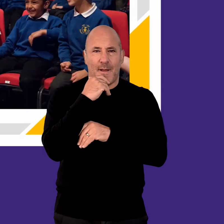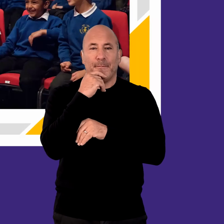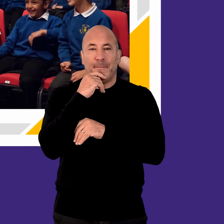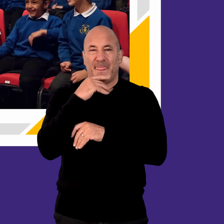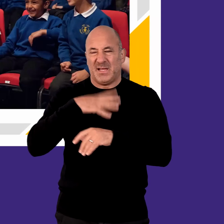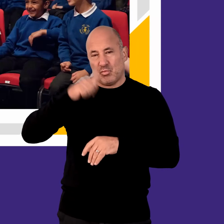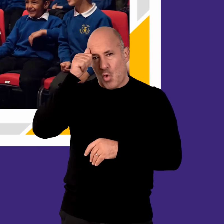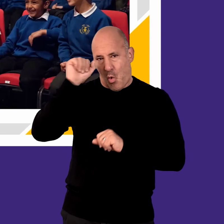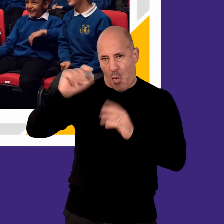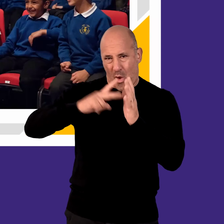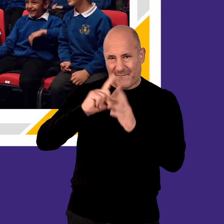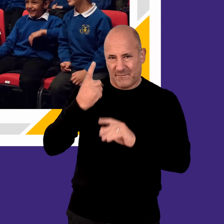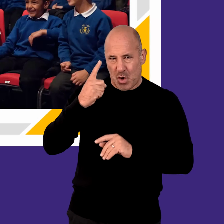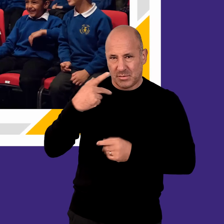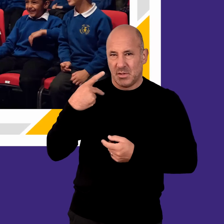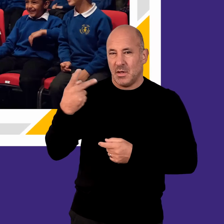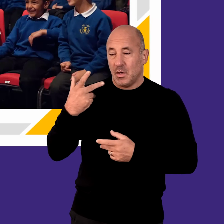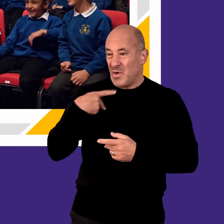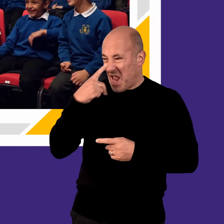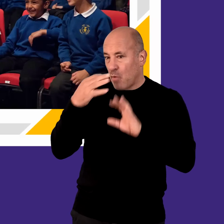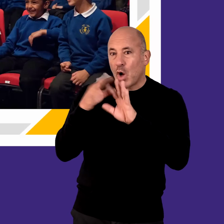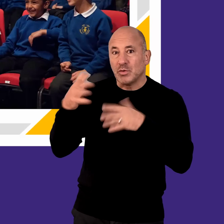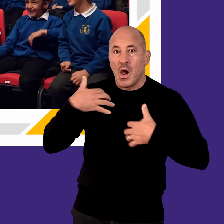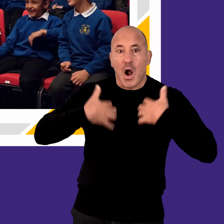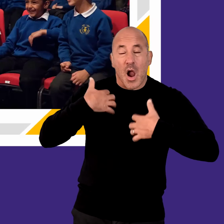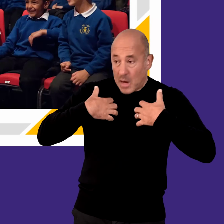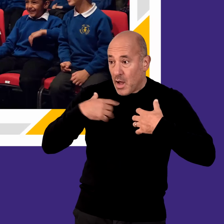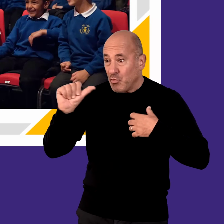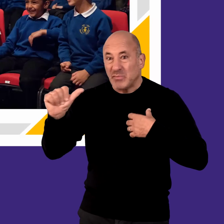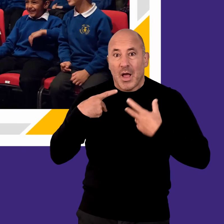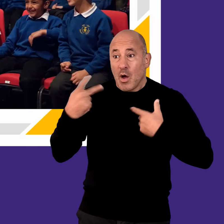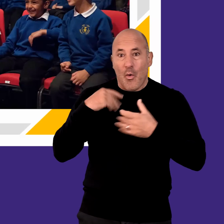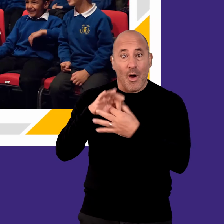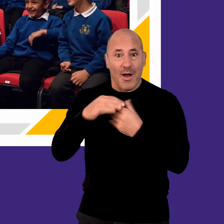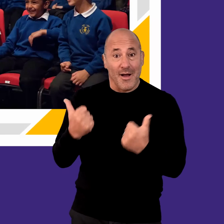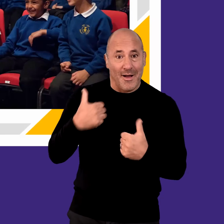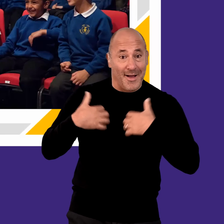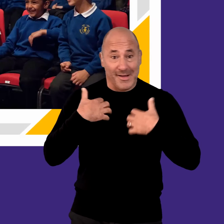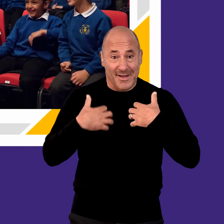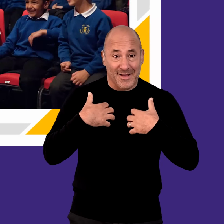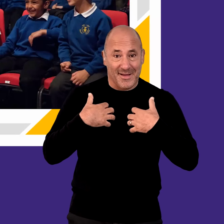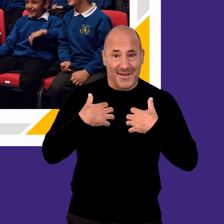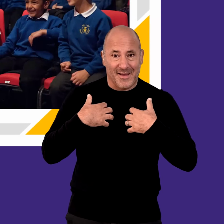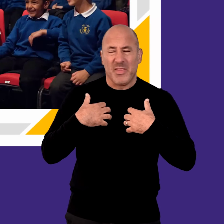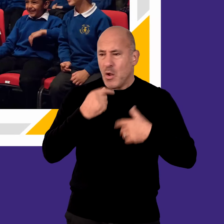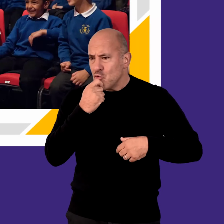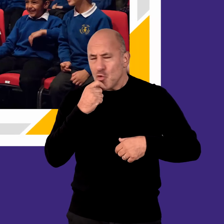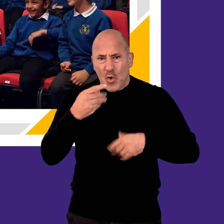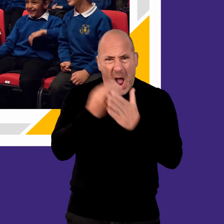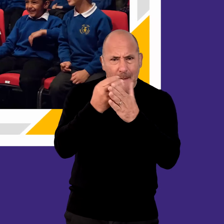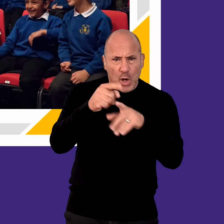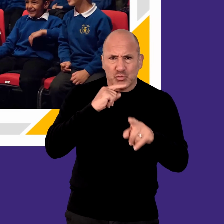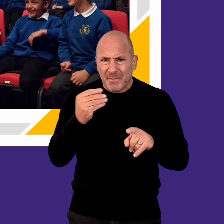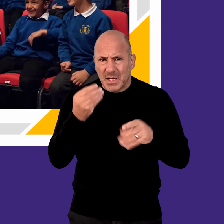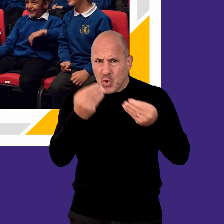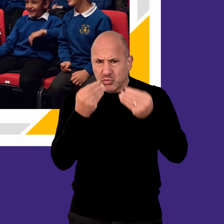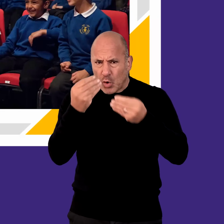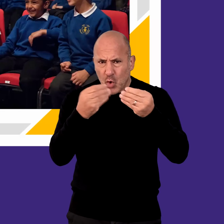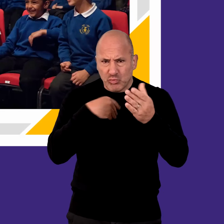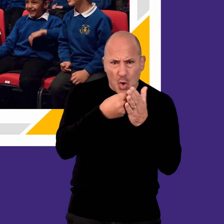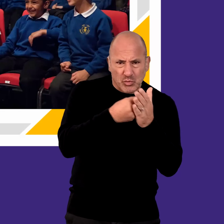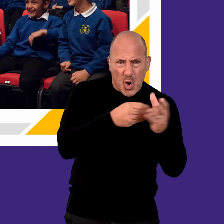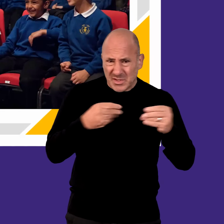and do is, as I say, get to know the organisation, get them excited about things that we could do together,